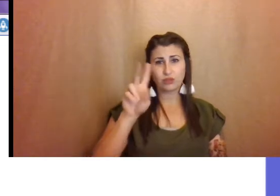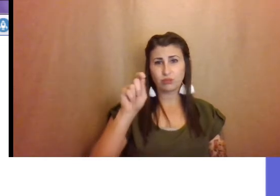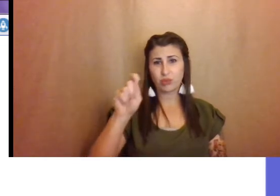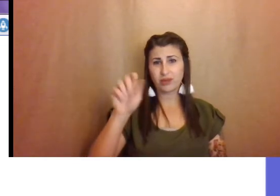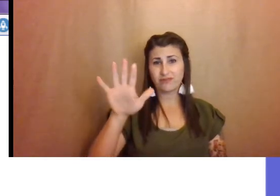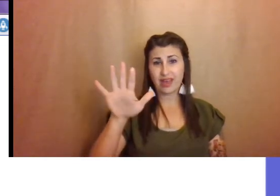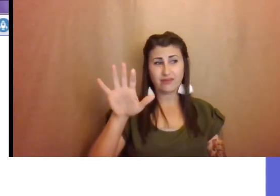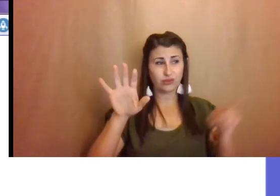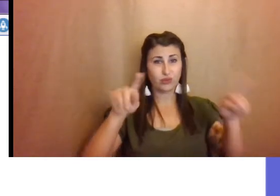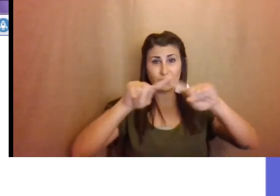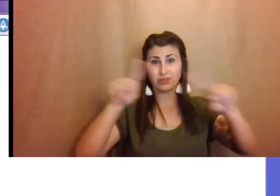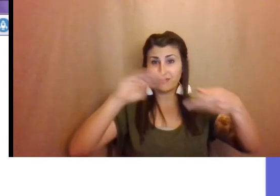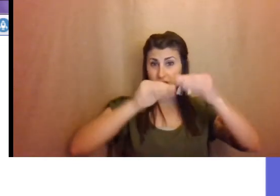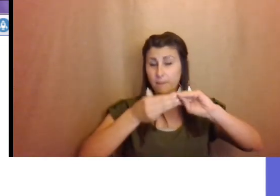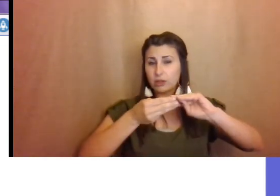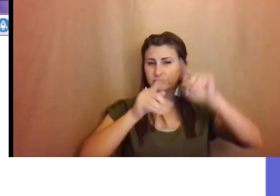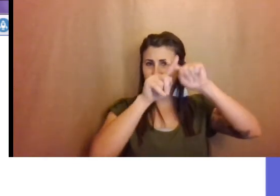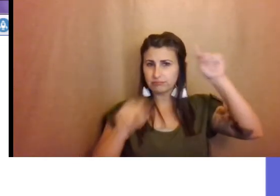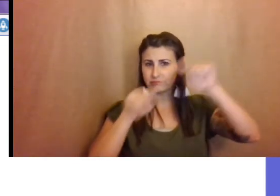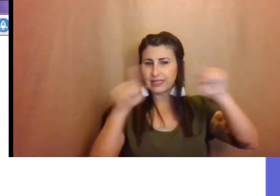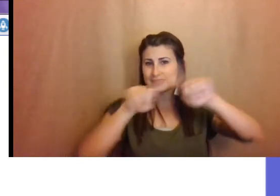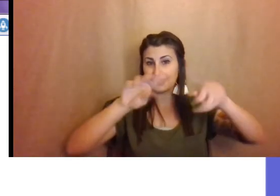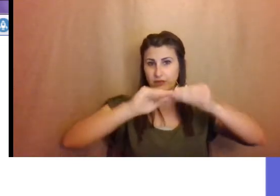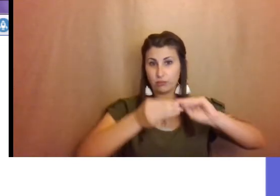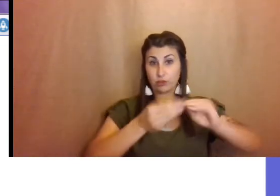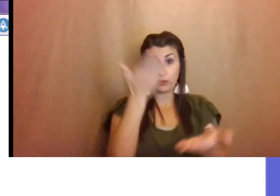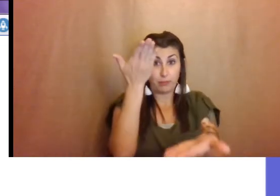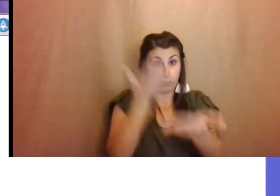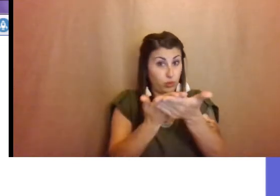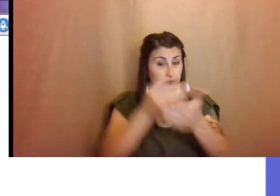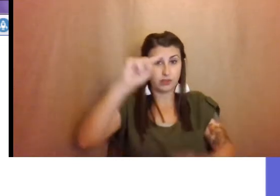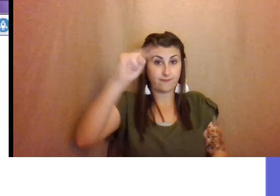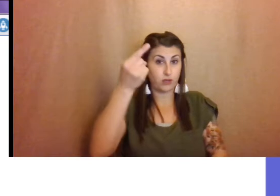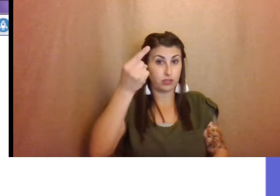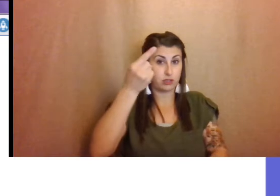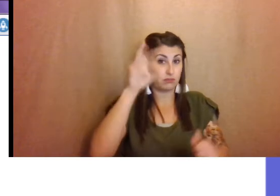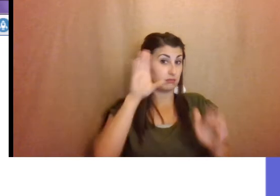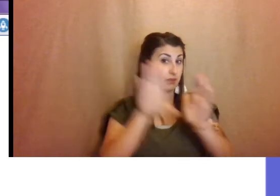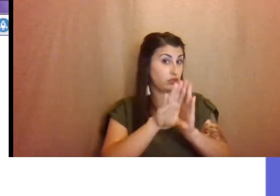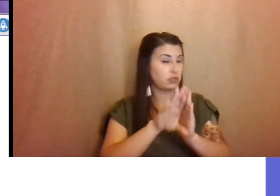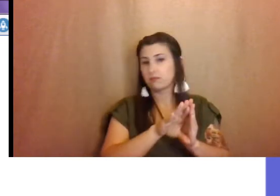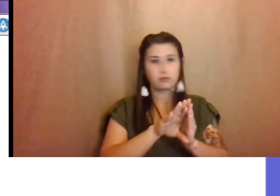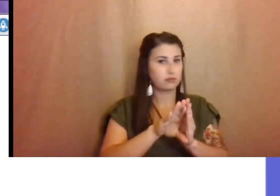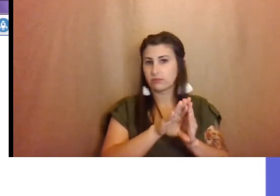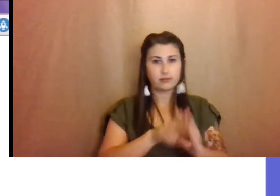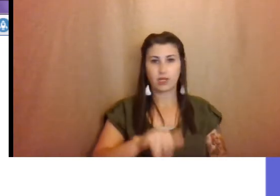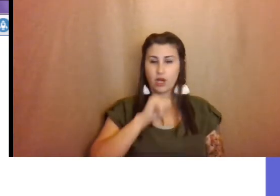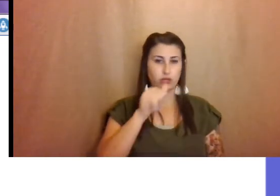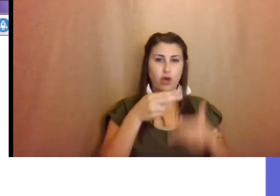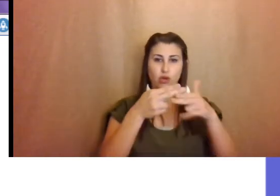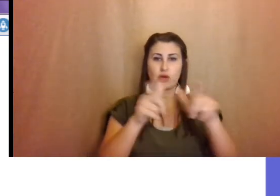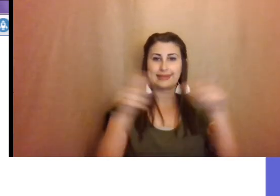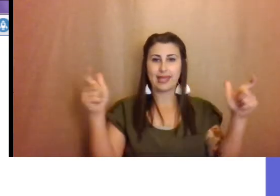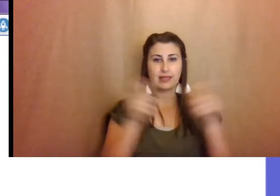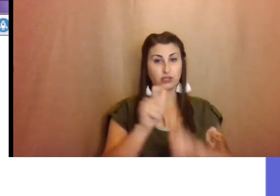a dilation. Now let's look down here. We're trying to see if these are